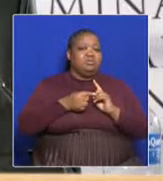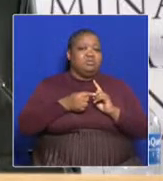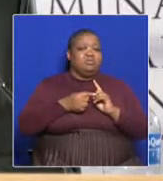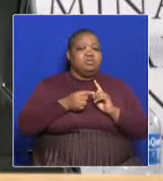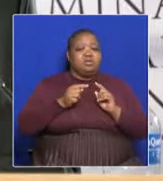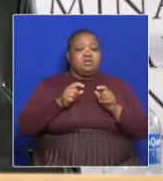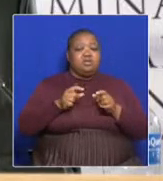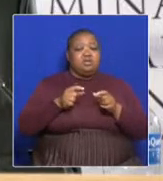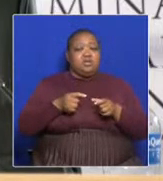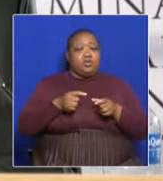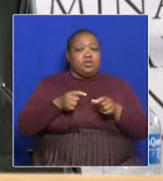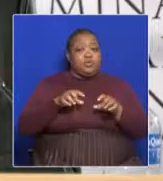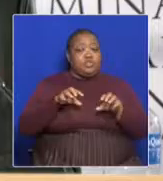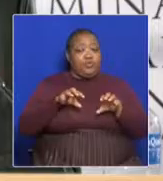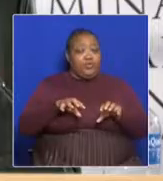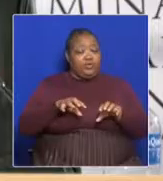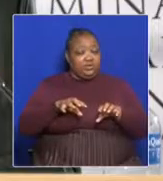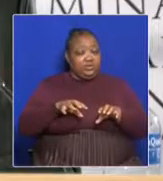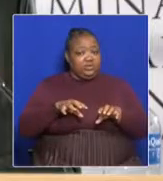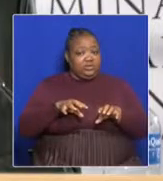insists that